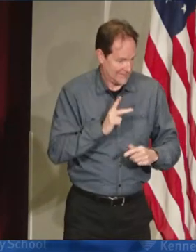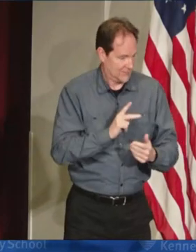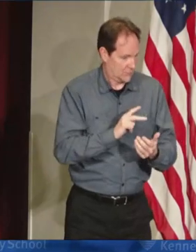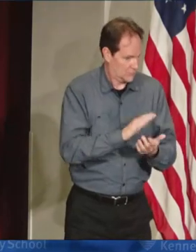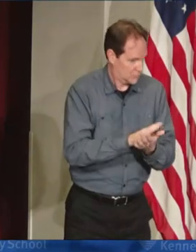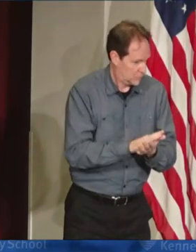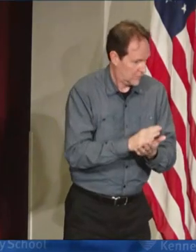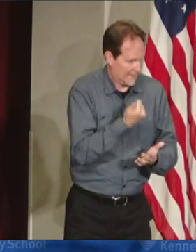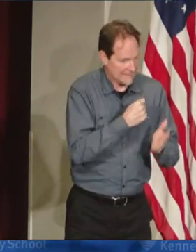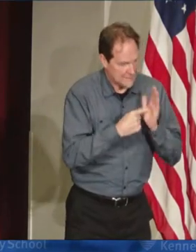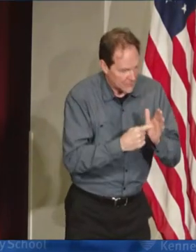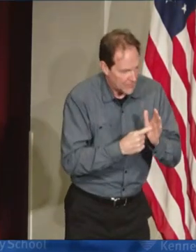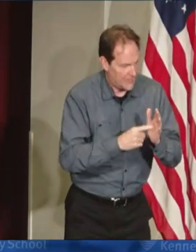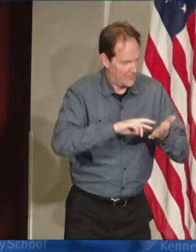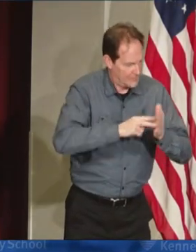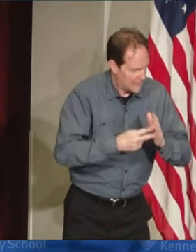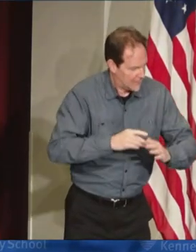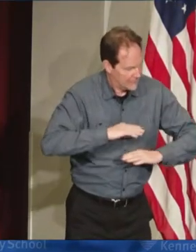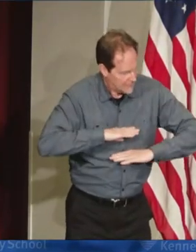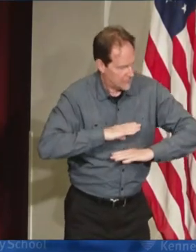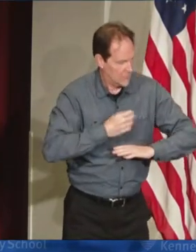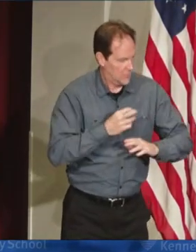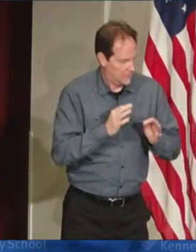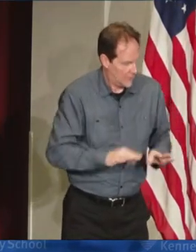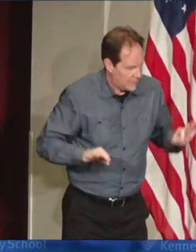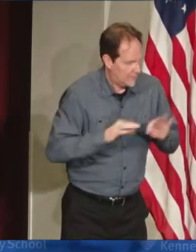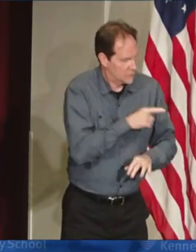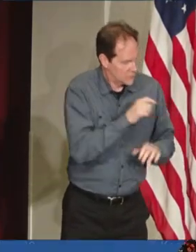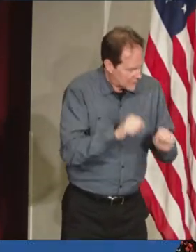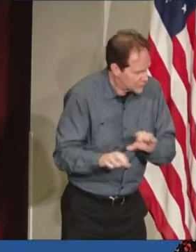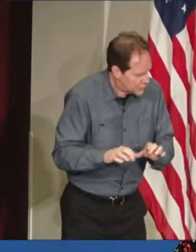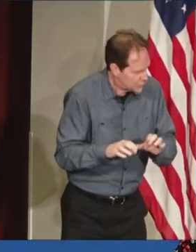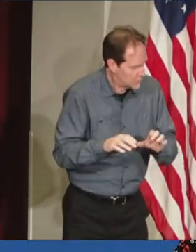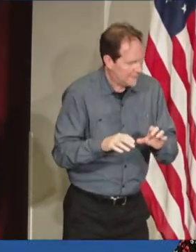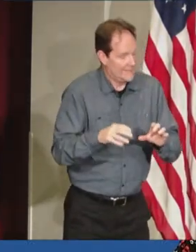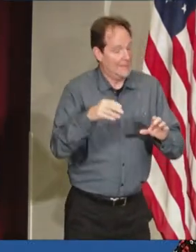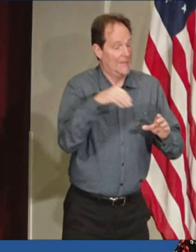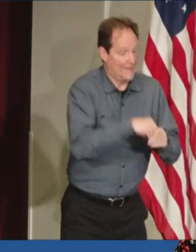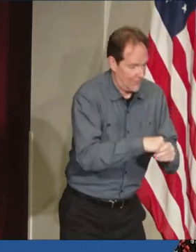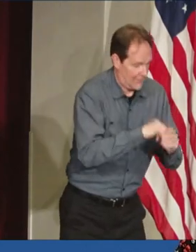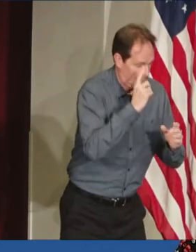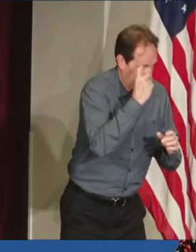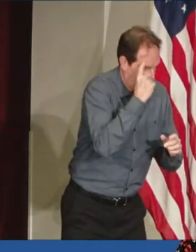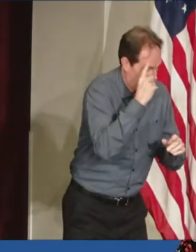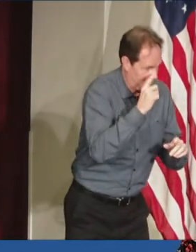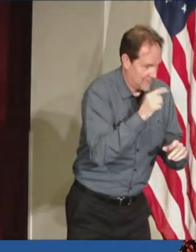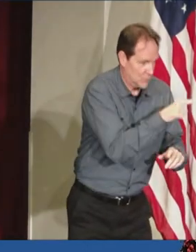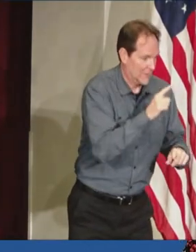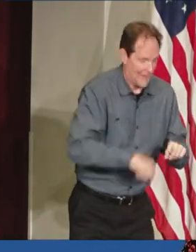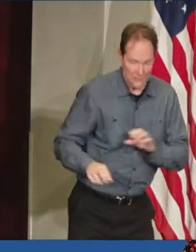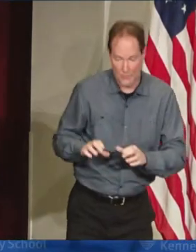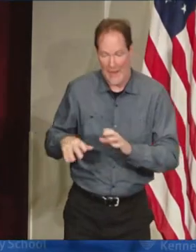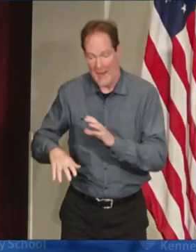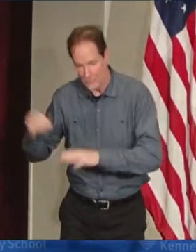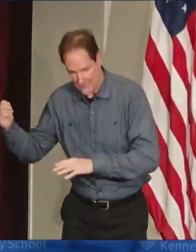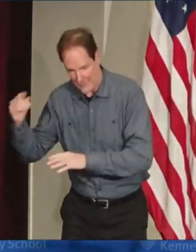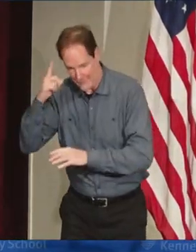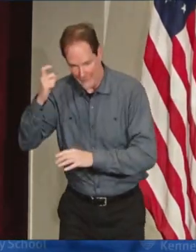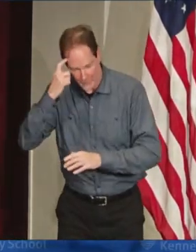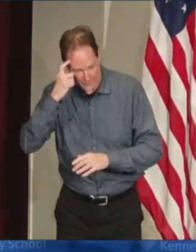particularly meaningful or valuable things that you were able to do inside of government that you might not have been able to do outside? Oh, yeah.